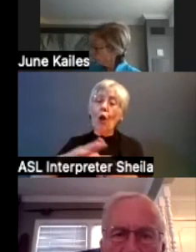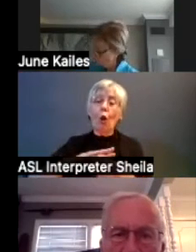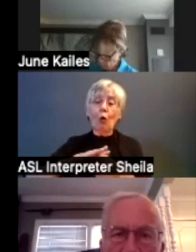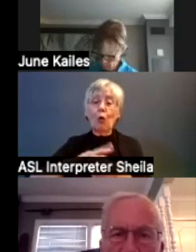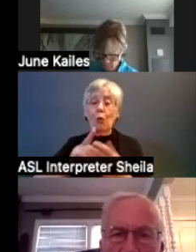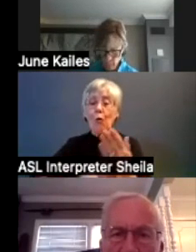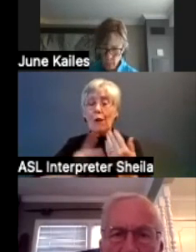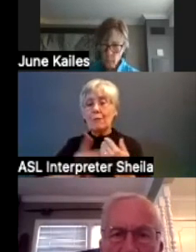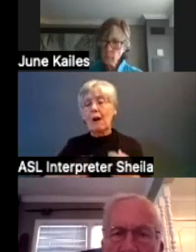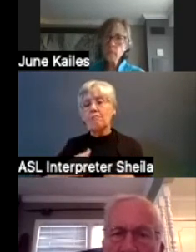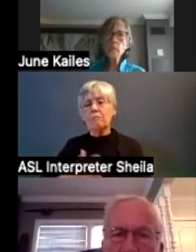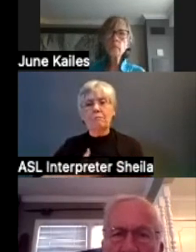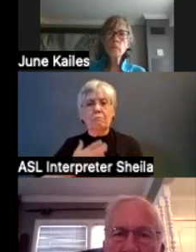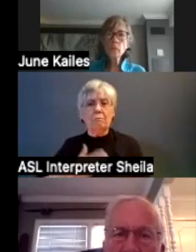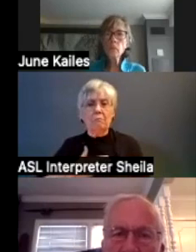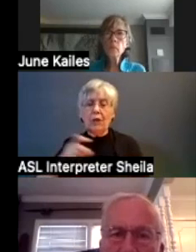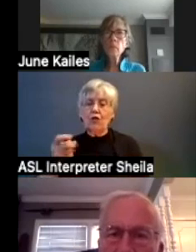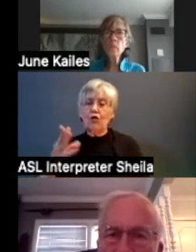glad Sherry and her team have here.